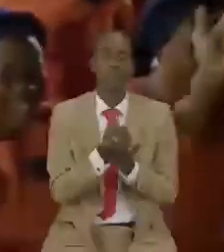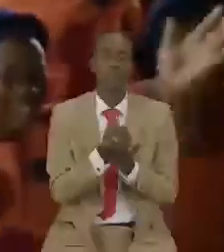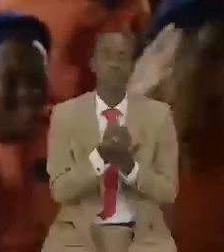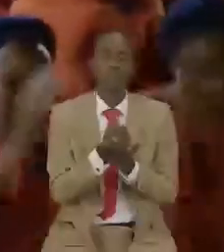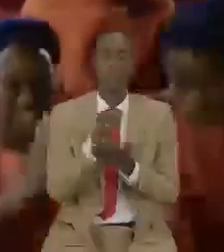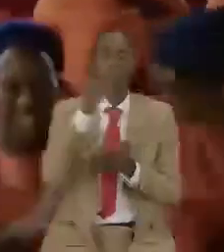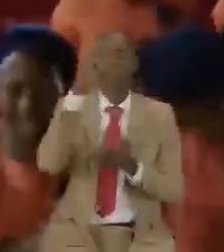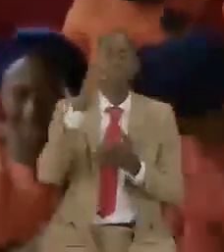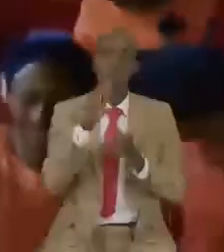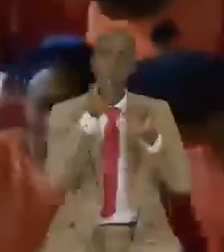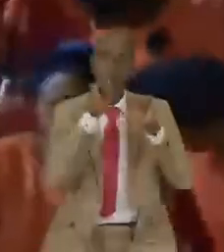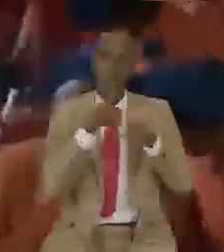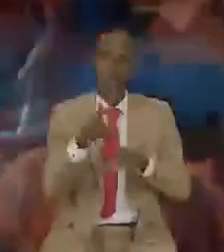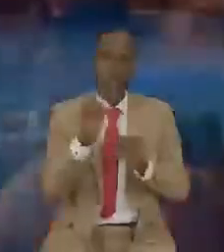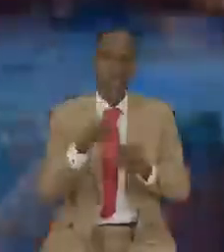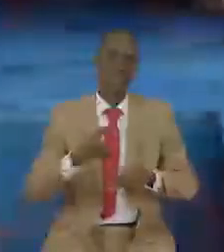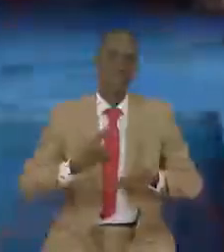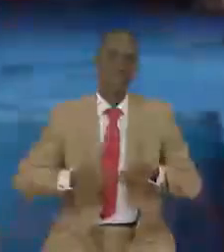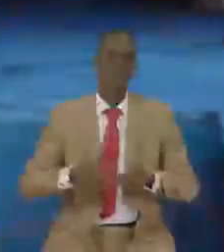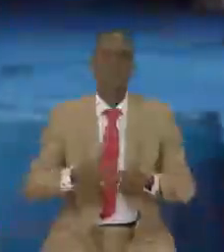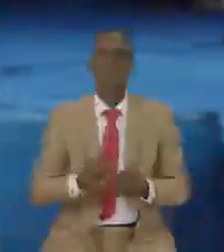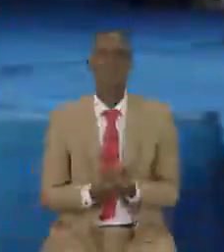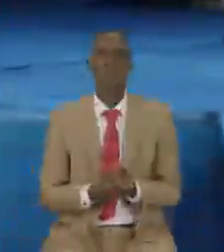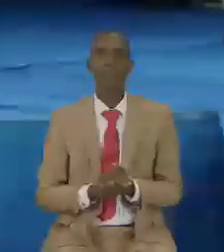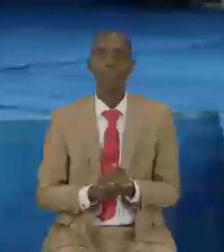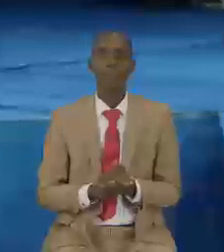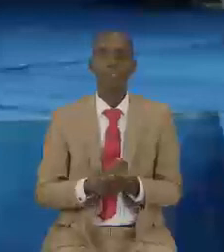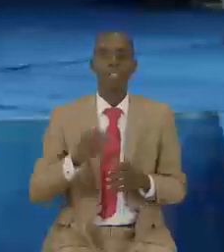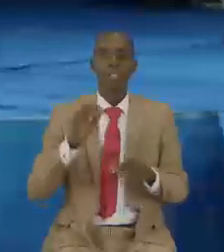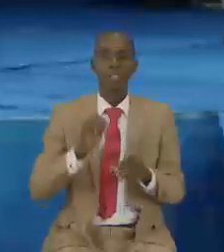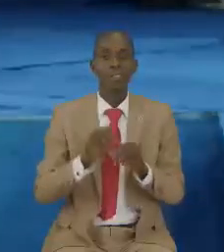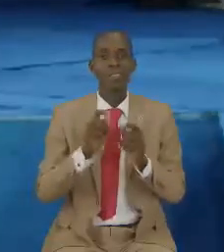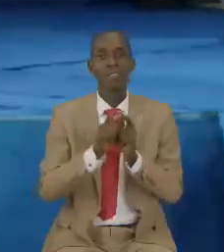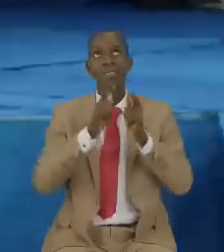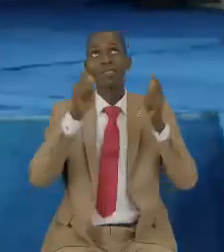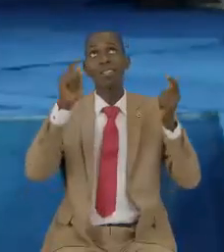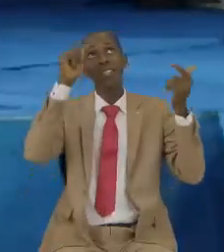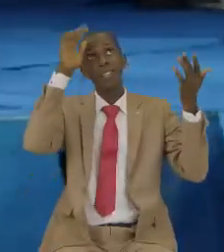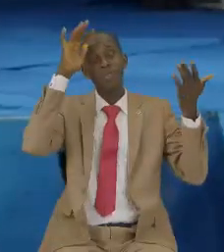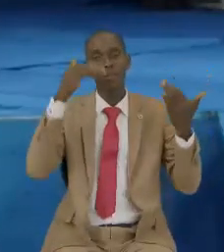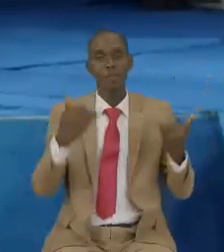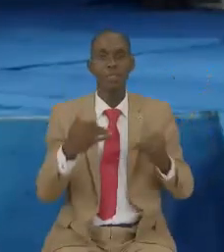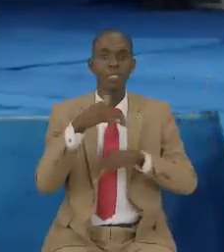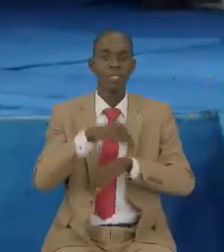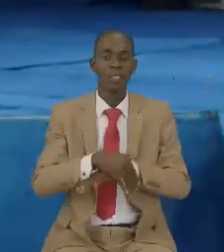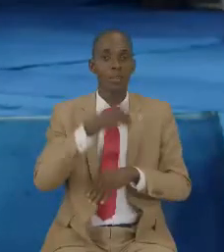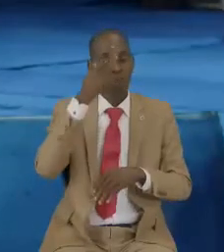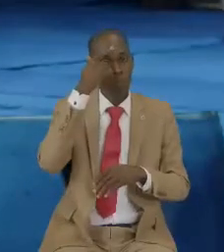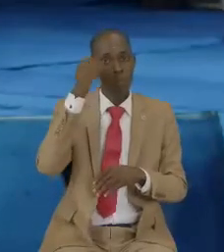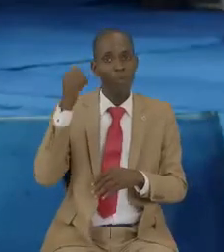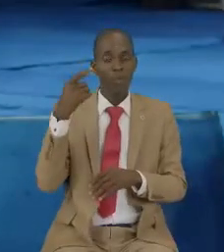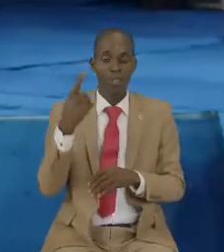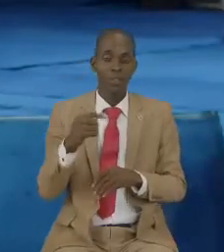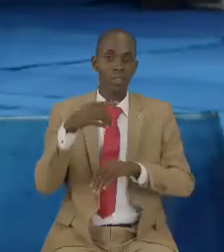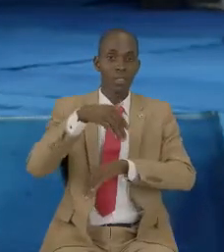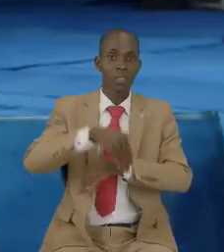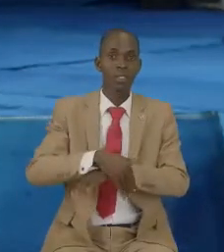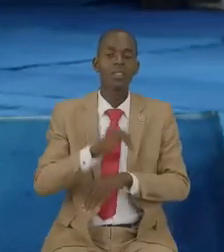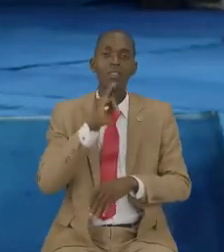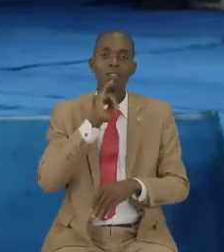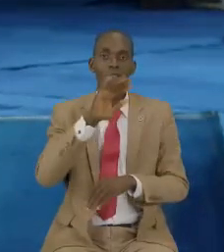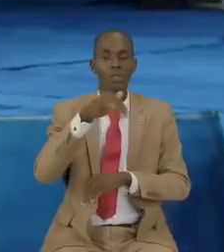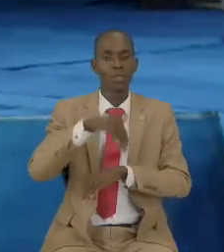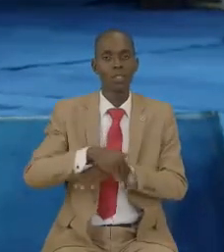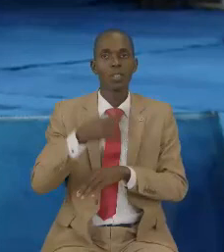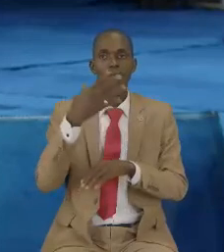God bless you. You can sit down in great expectation tonight, because tonight is your night